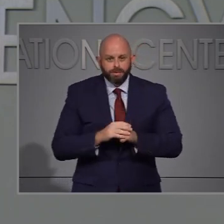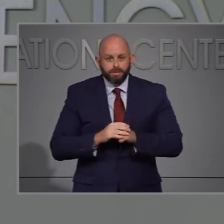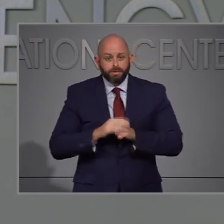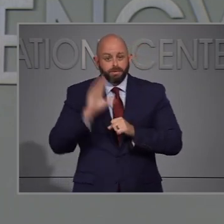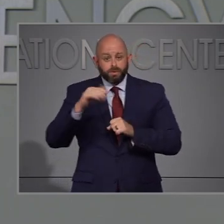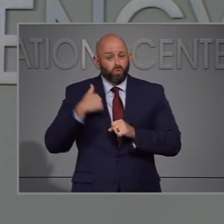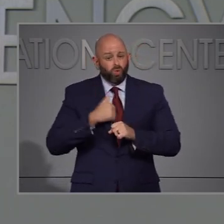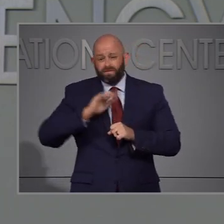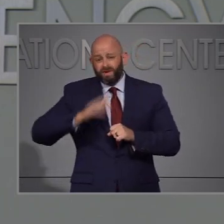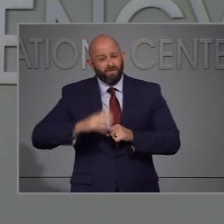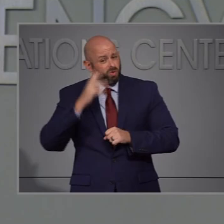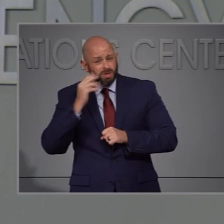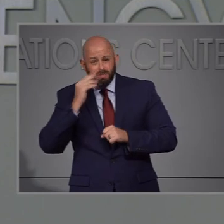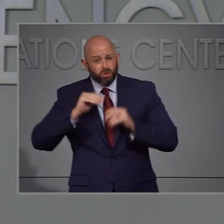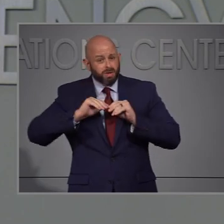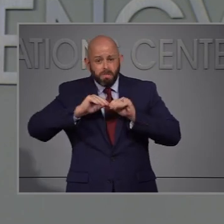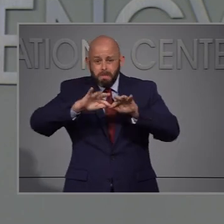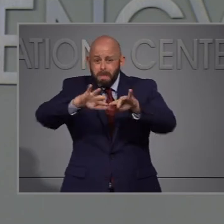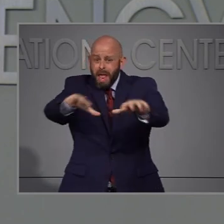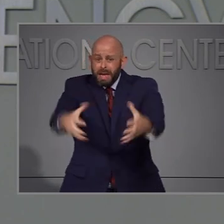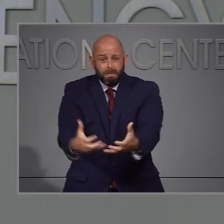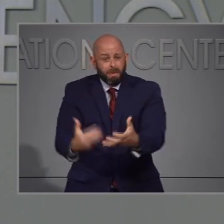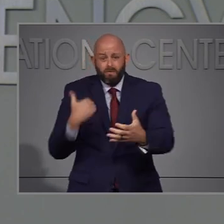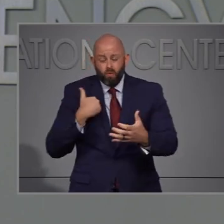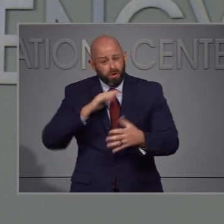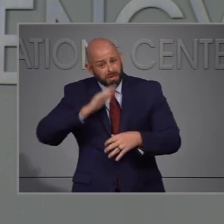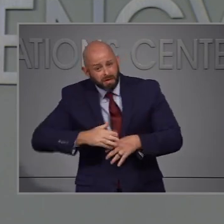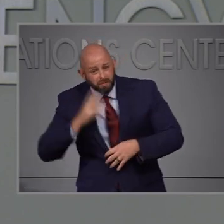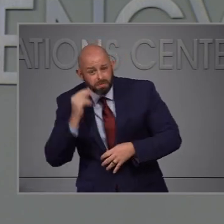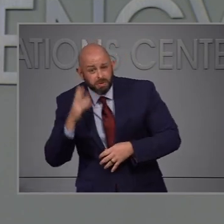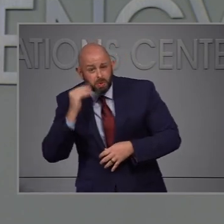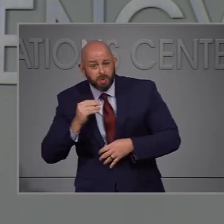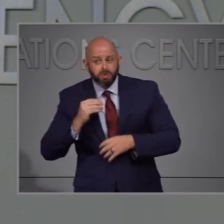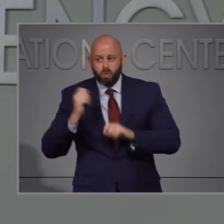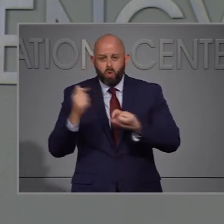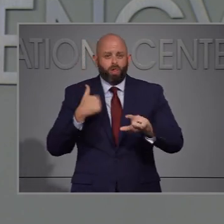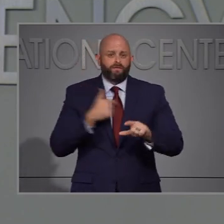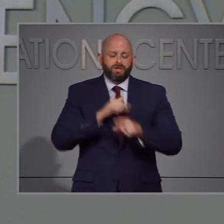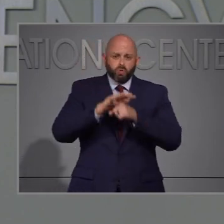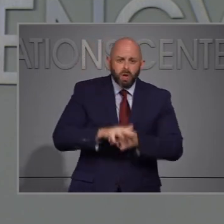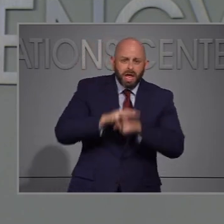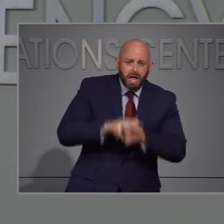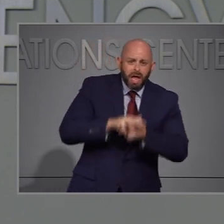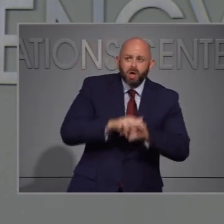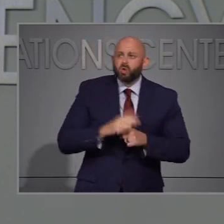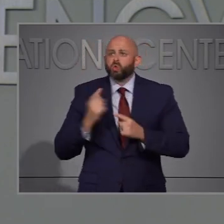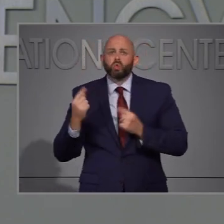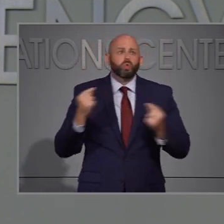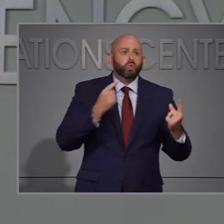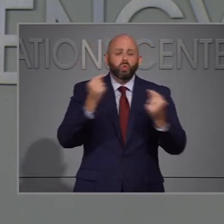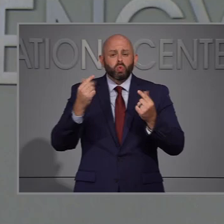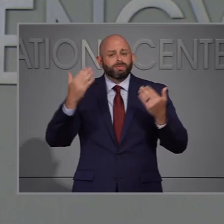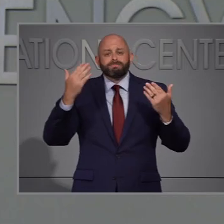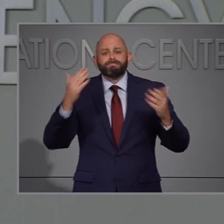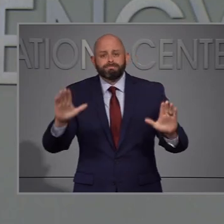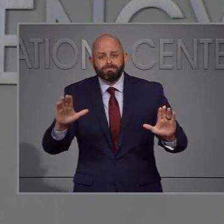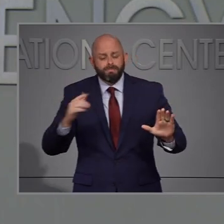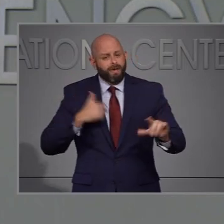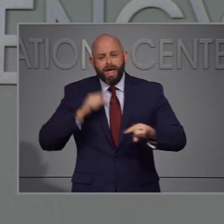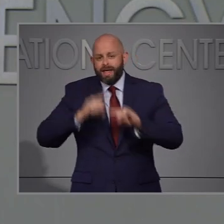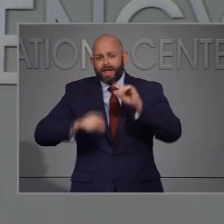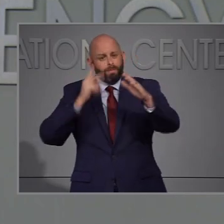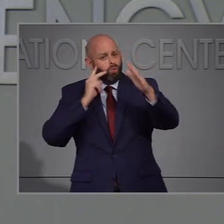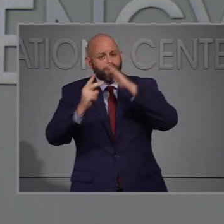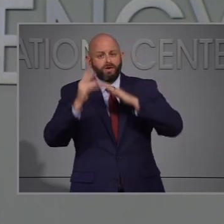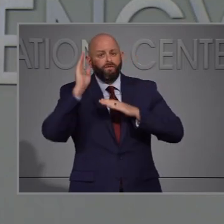us, this has been a very stressful reality. I can't tell you with certainty what the future holds, but